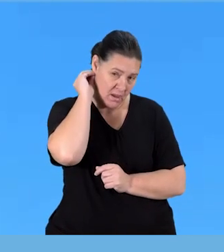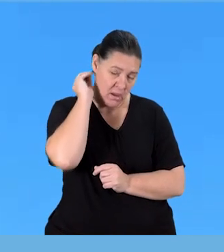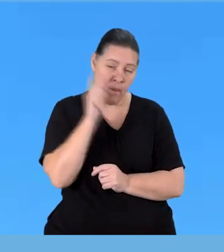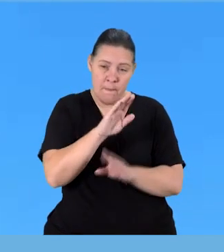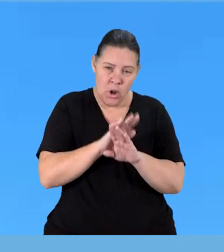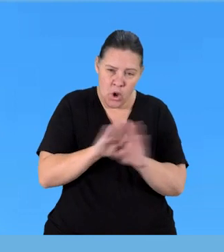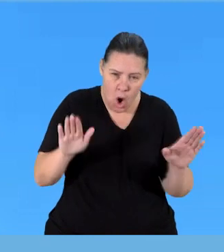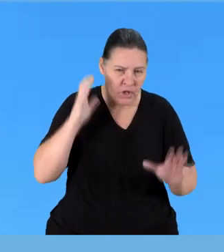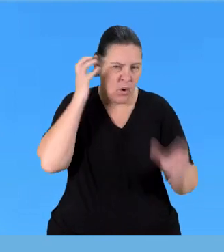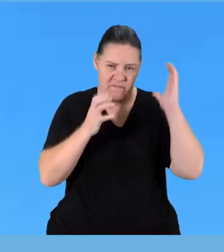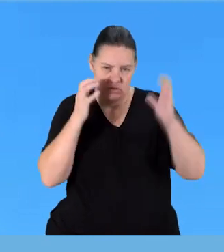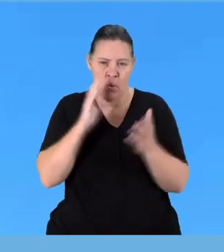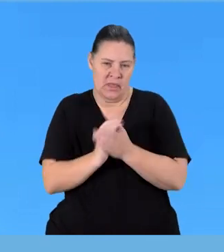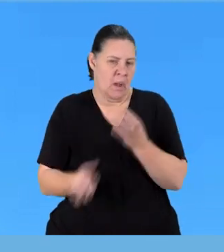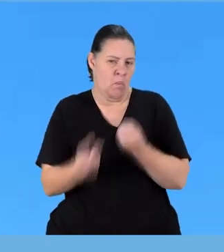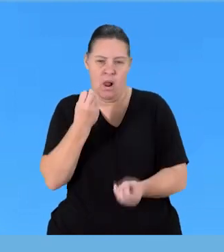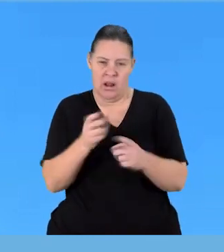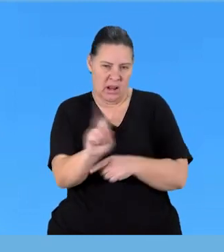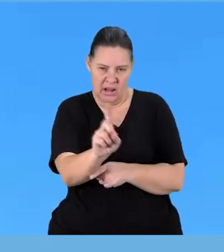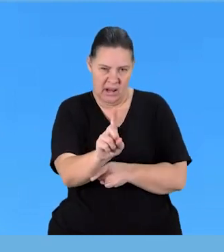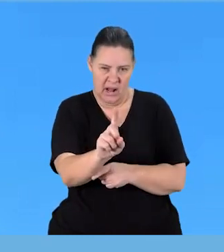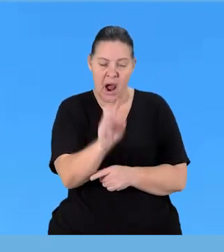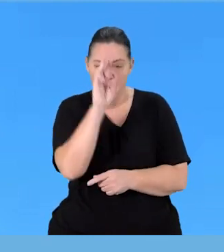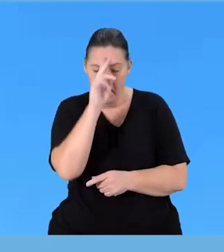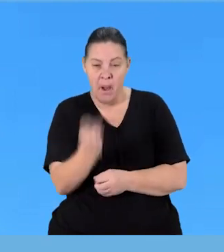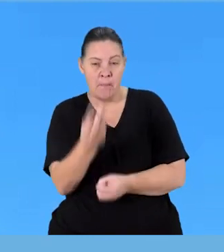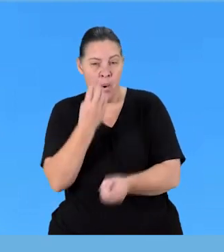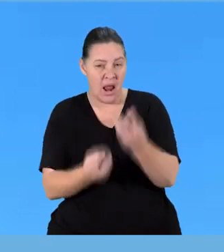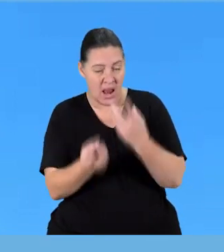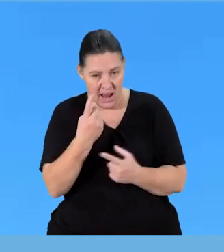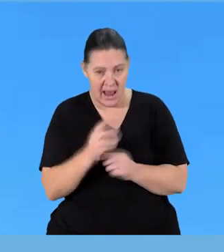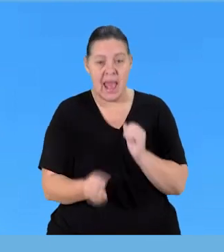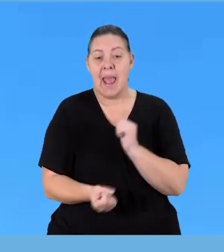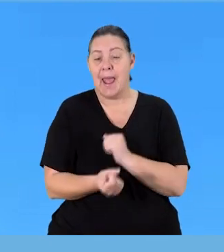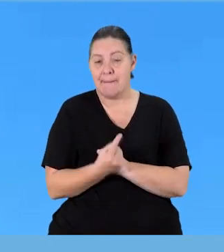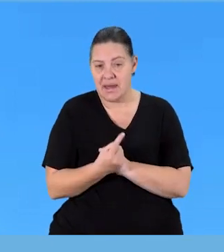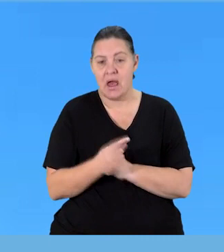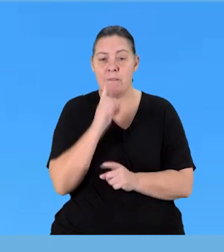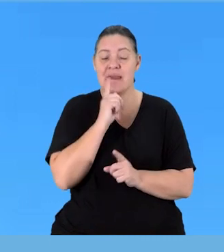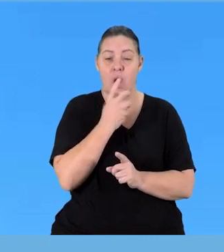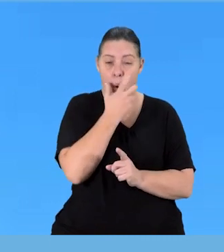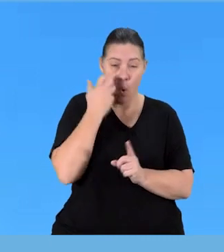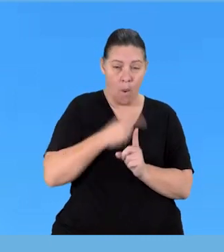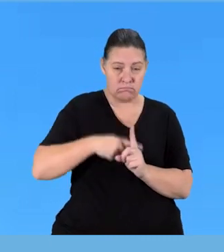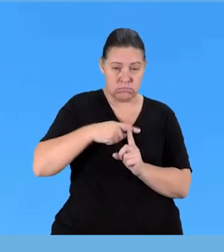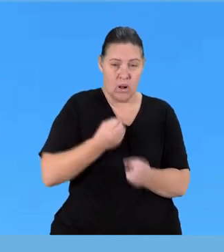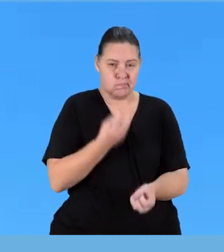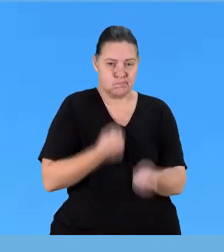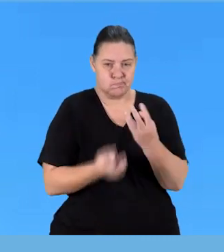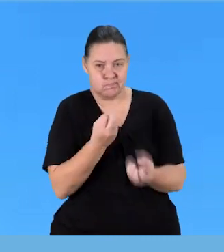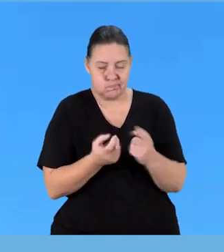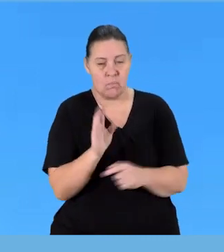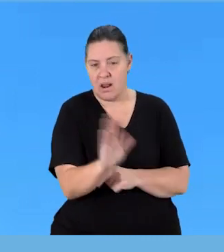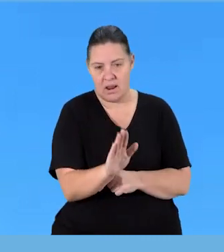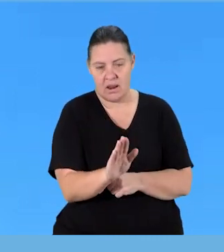we should also remember that we should not confuse this with boiling. Remember that boiling only happens when the liquid is heated. So